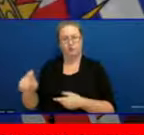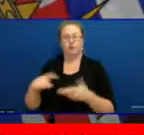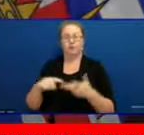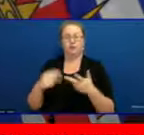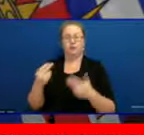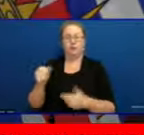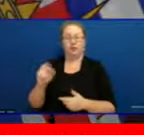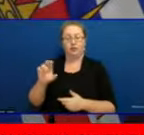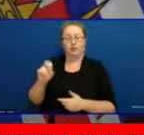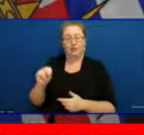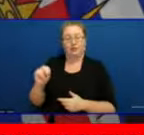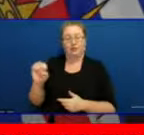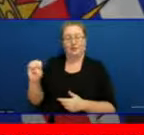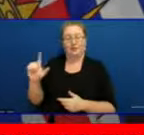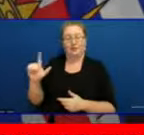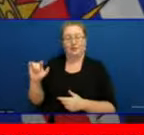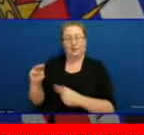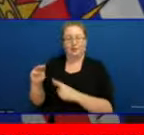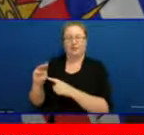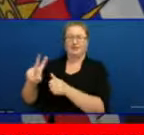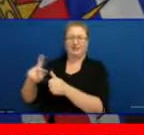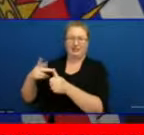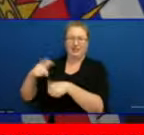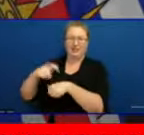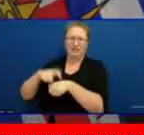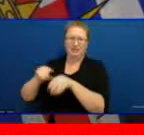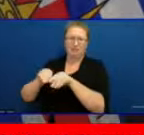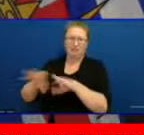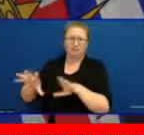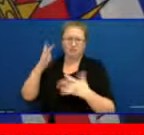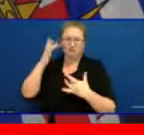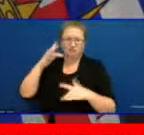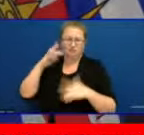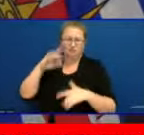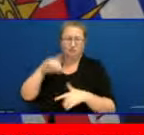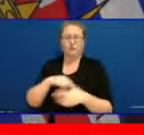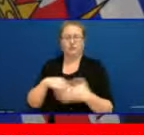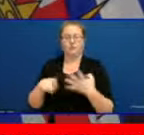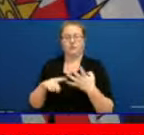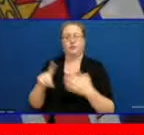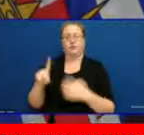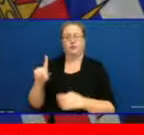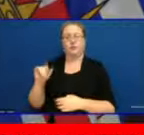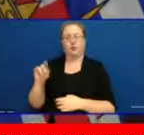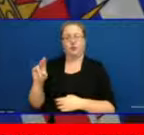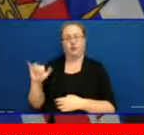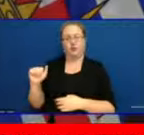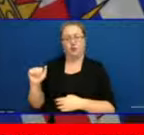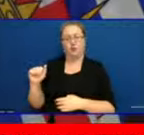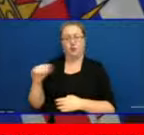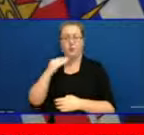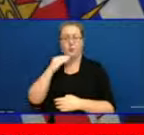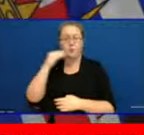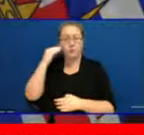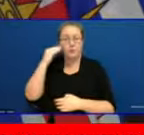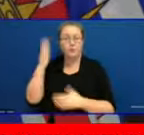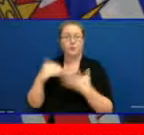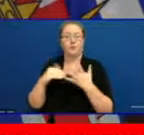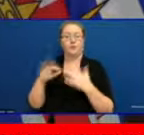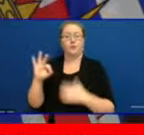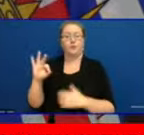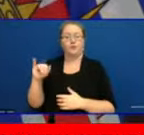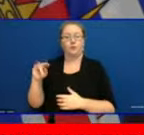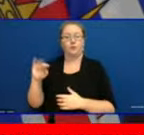Village, the Harrison at Elam Village. This is the second, unfortunately, outbreak at that facility, Dania Home and Finnish